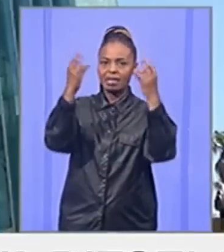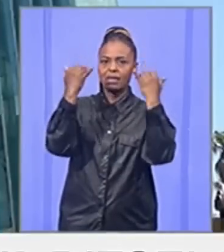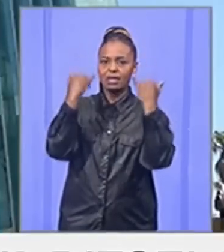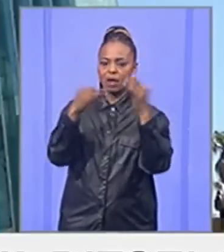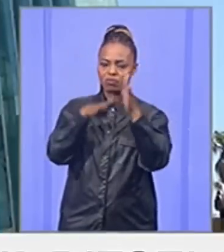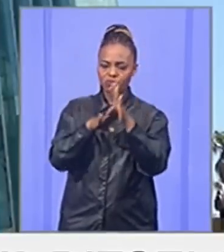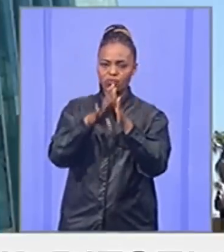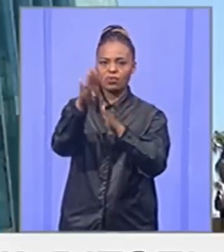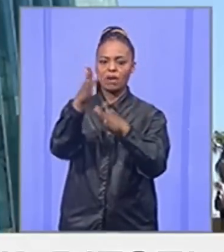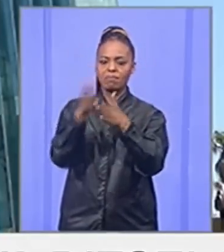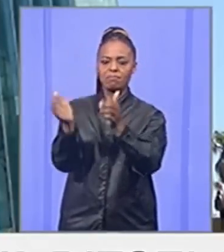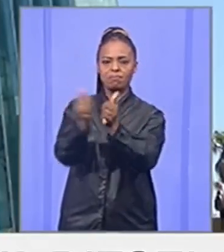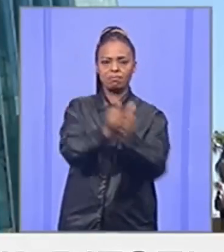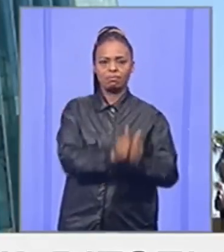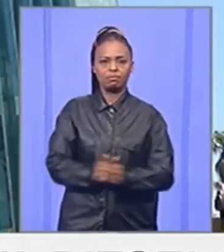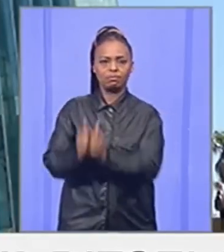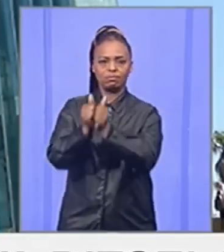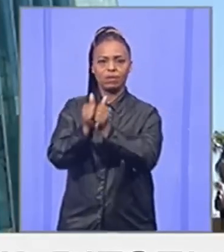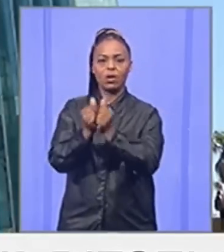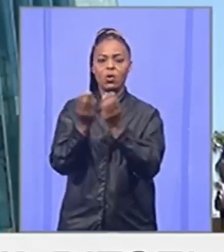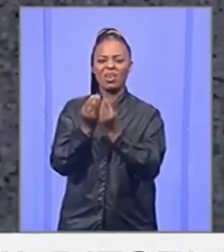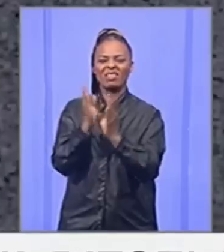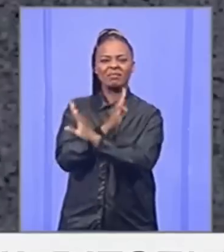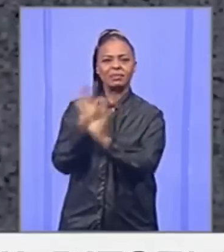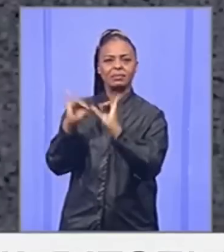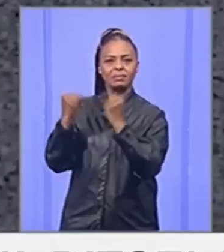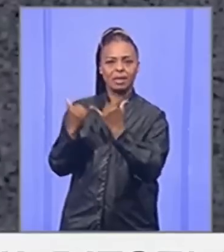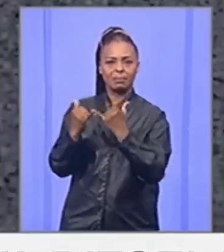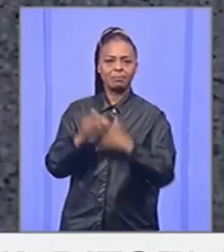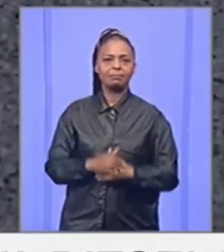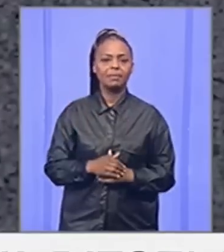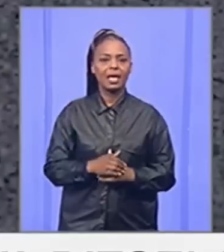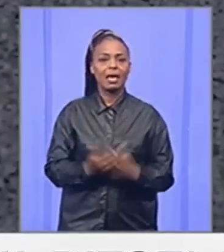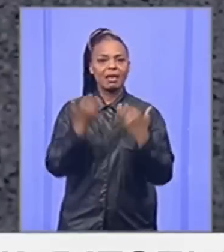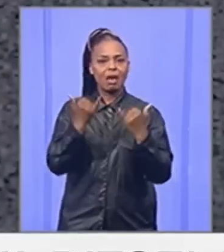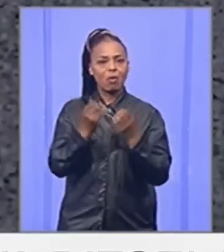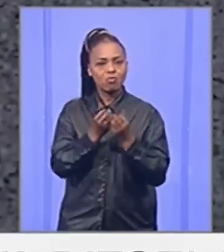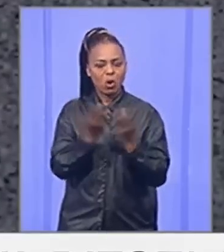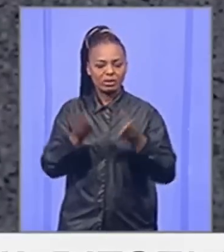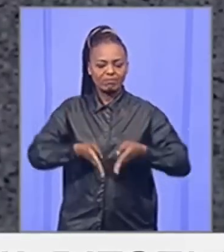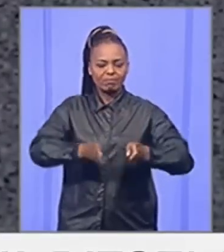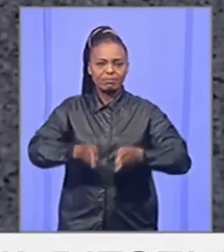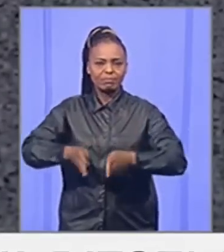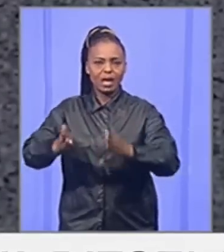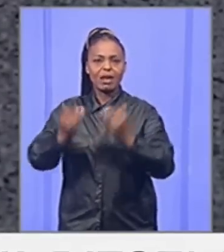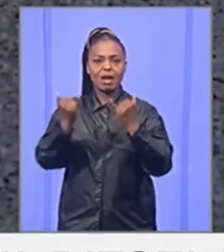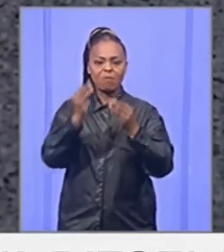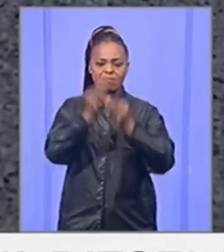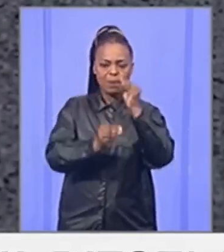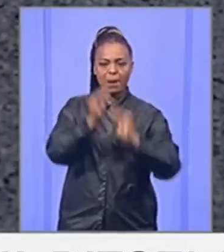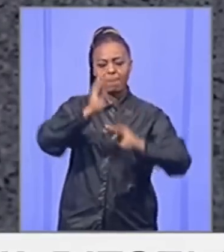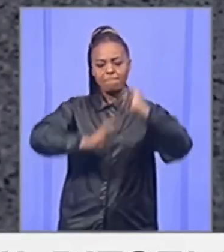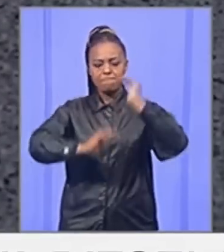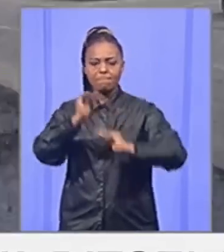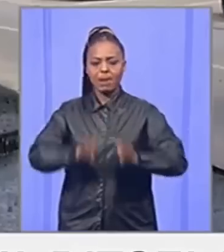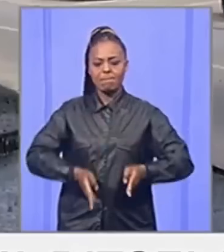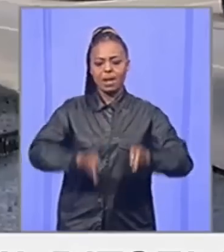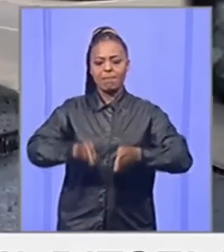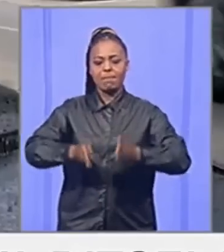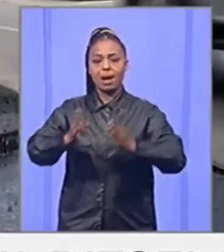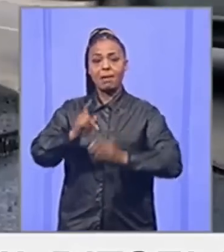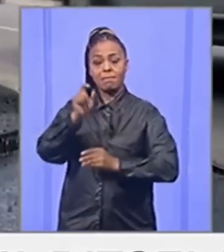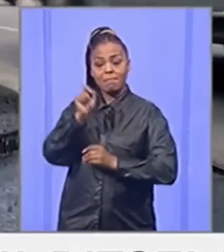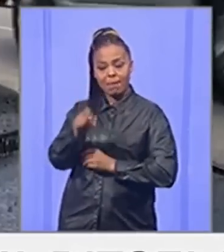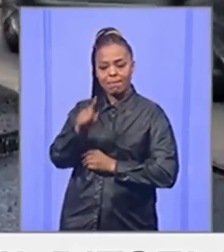tlhoma semmušo lenaneo leno. Go begwa ge ditsela tše mmalwa di setse di phethilwe go agwa gore dipese tše di thome go sepela gona. Ge